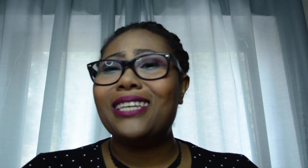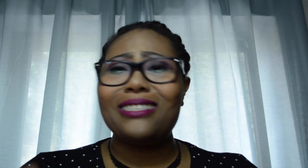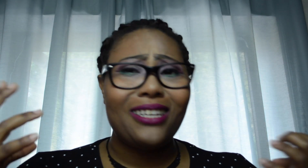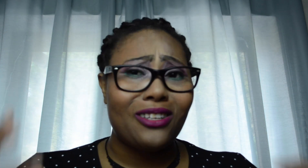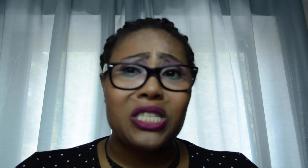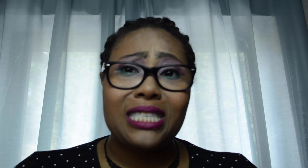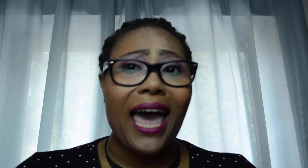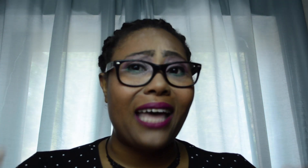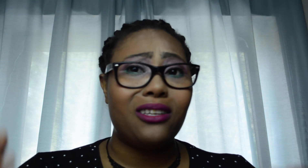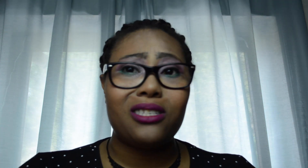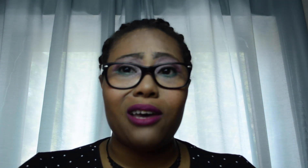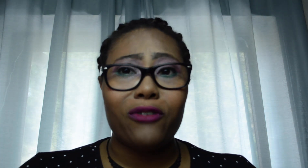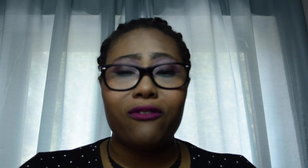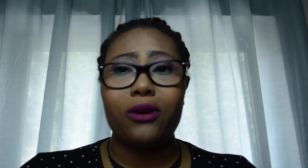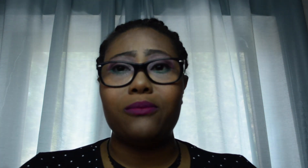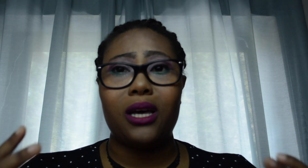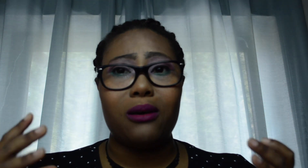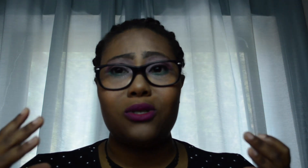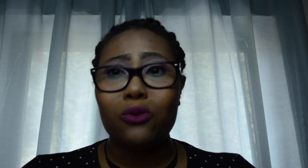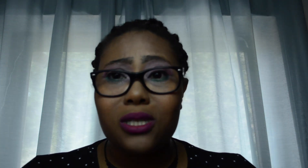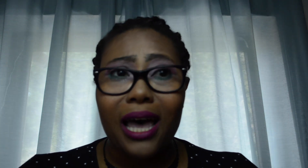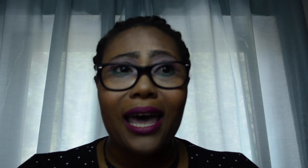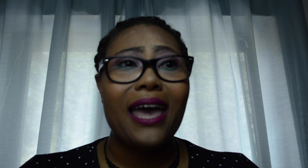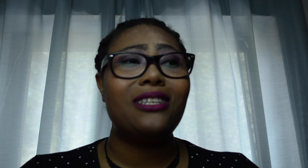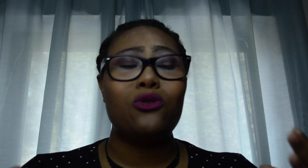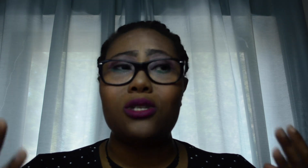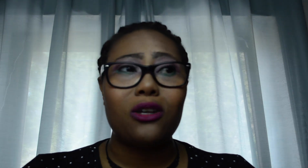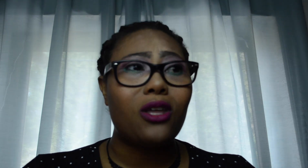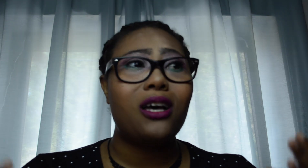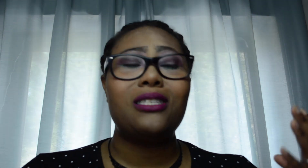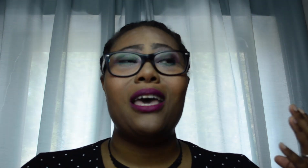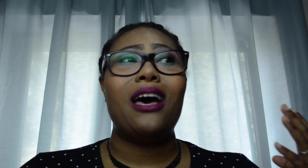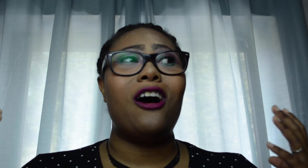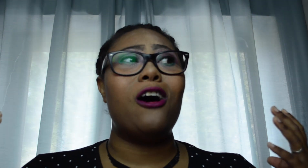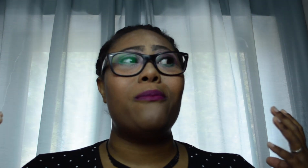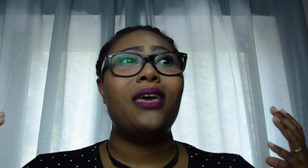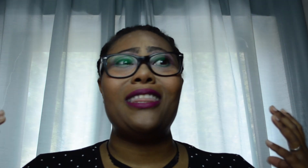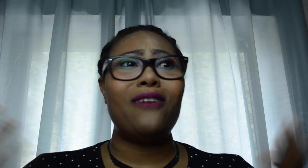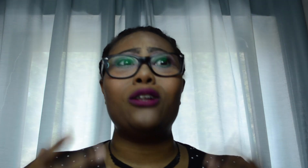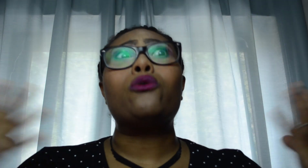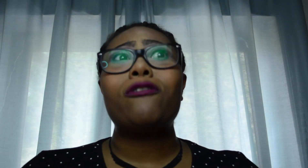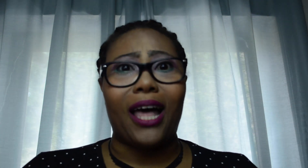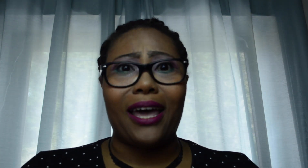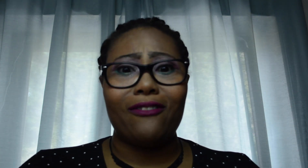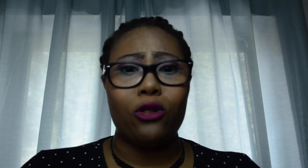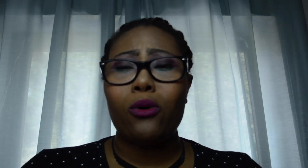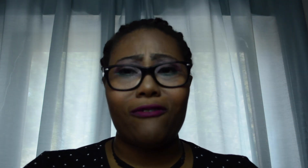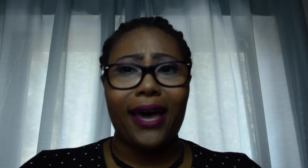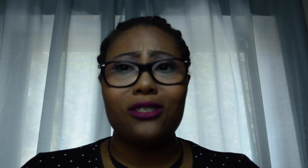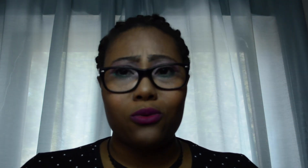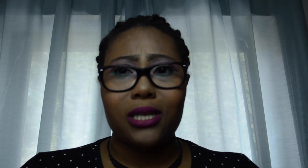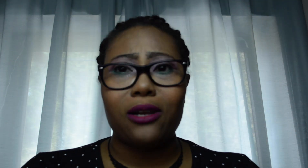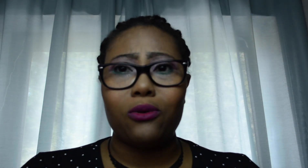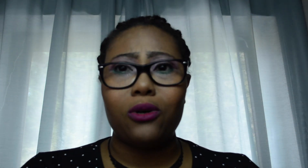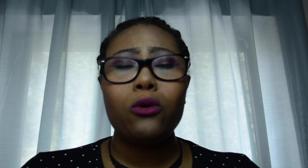They're isolated. They're sad. They're suffering from suicidal thoughts. They even